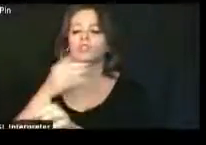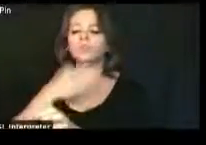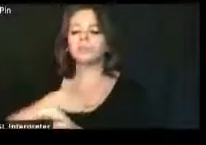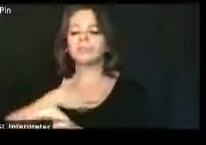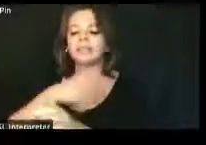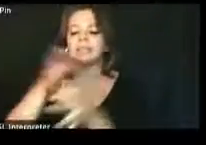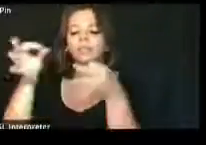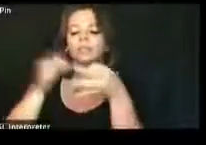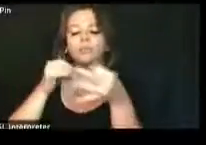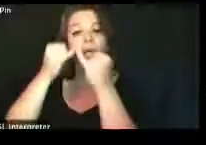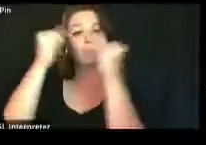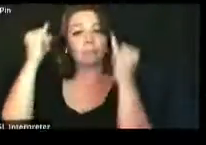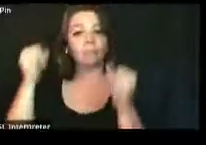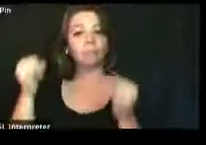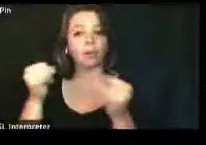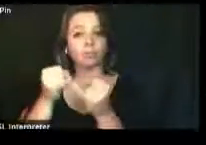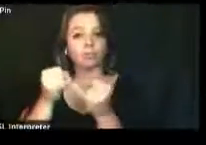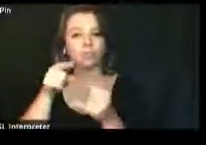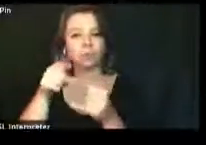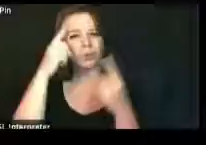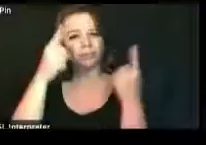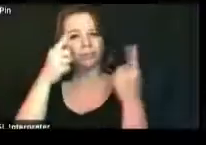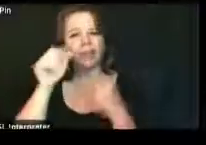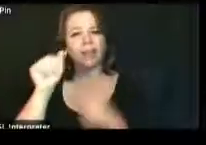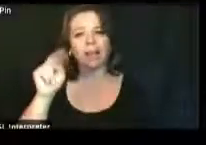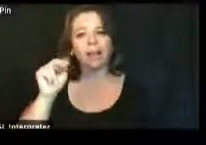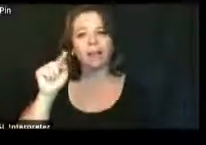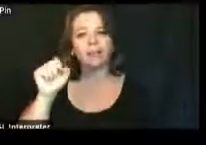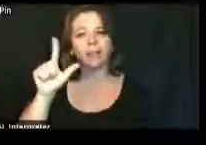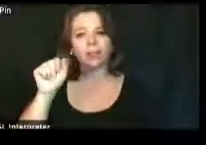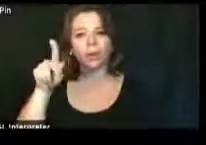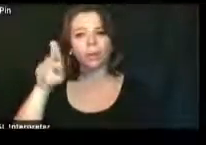the boundaries of what you consider the Antelope Valley?